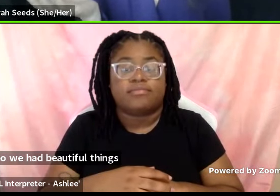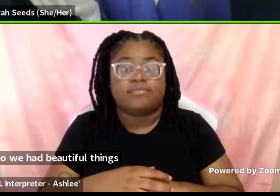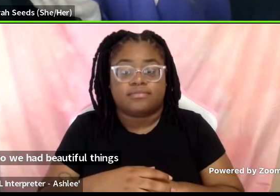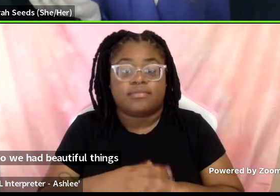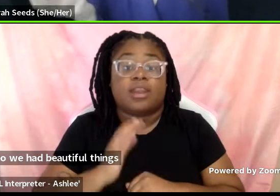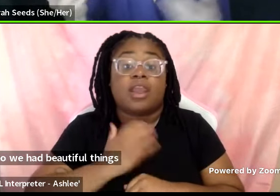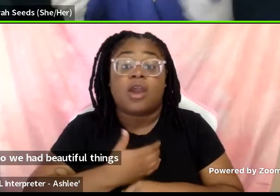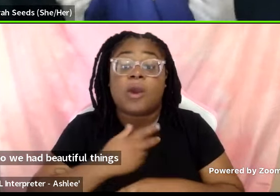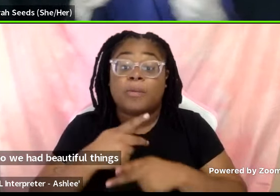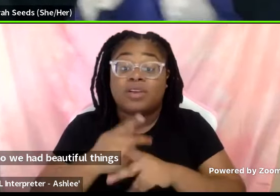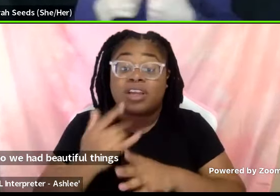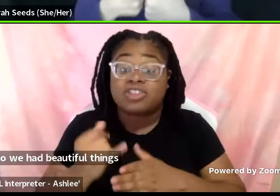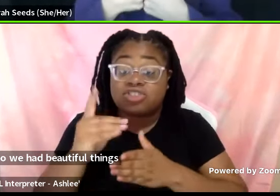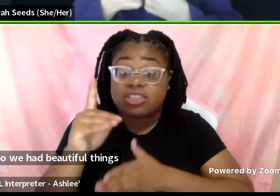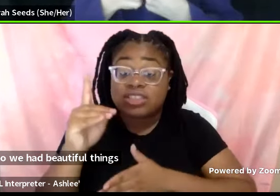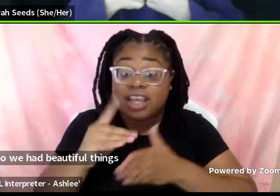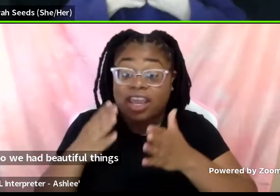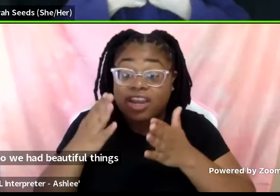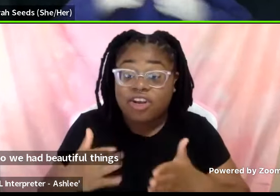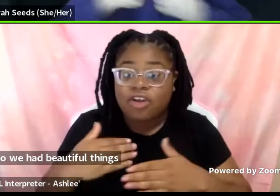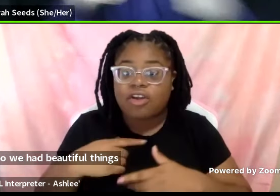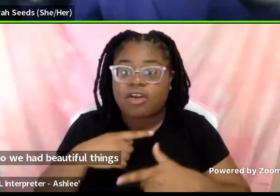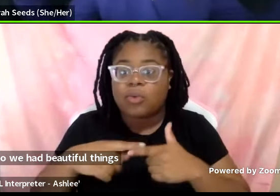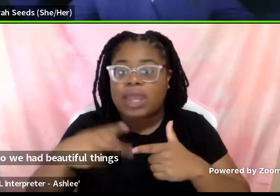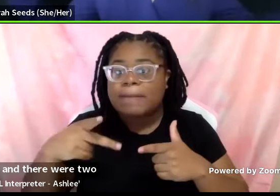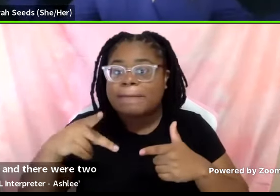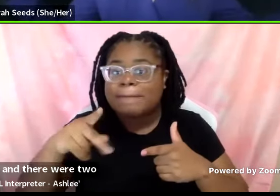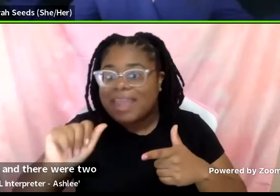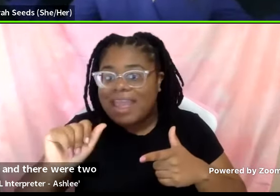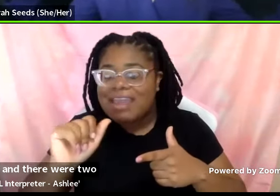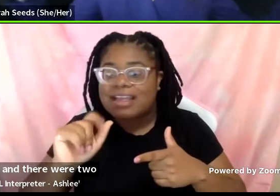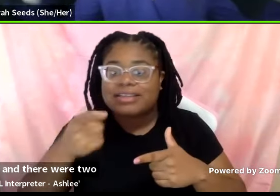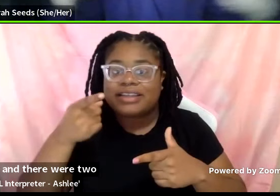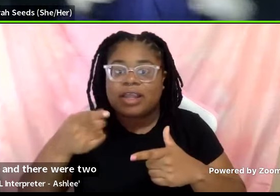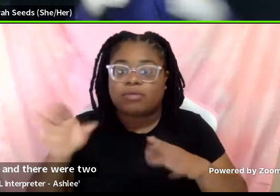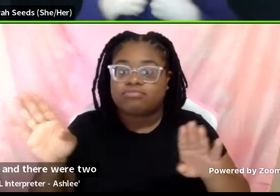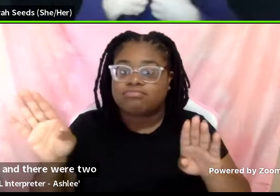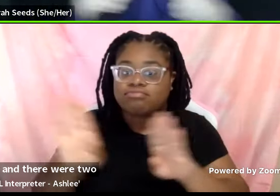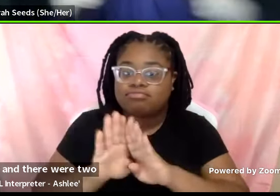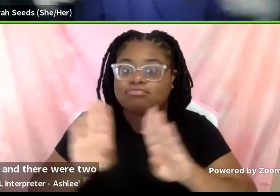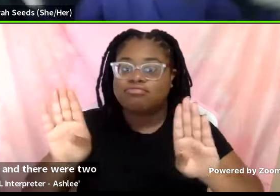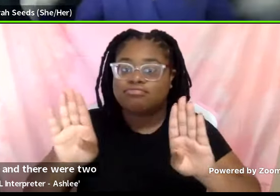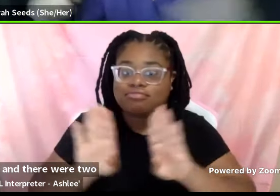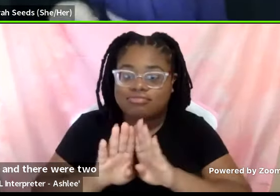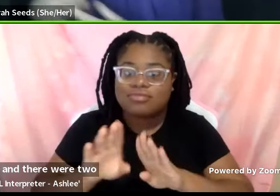designer. Like there were 2 PAs we had opening and shutting the doors, like, ding, ding,